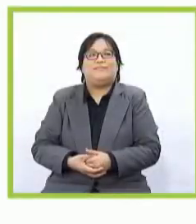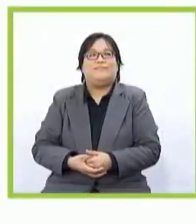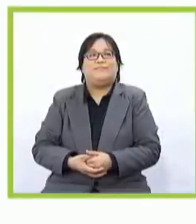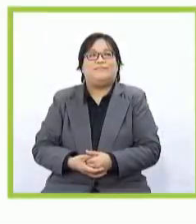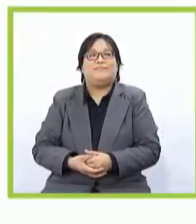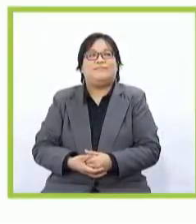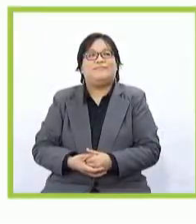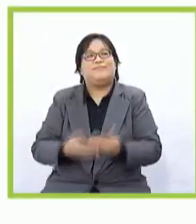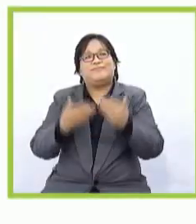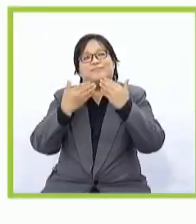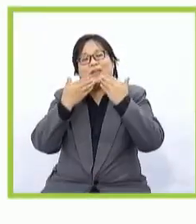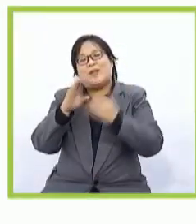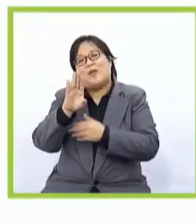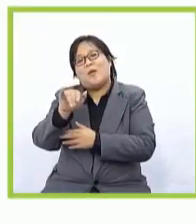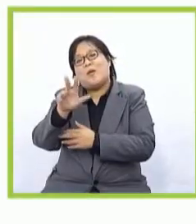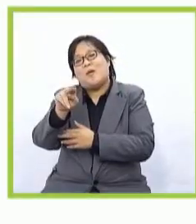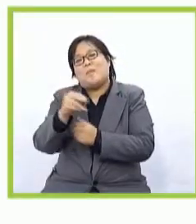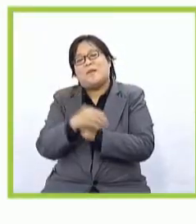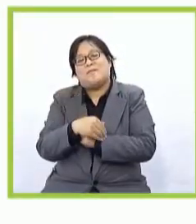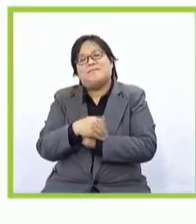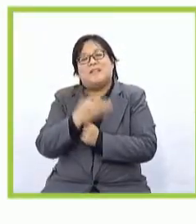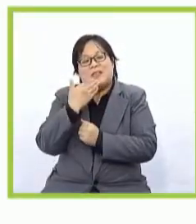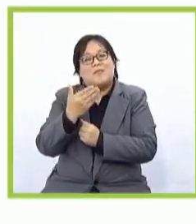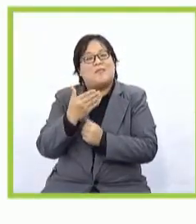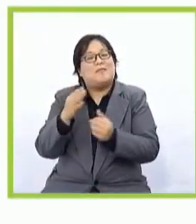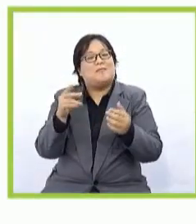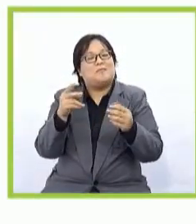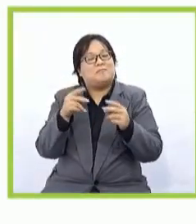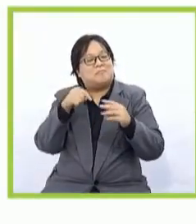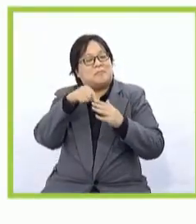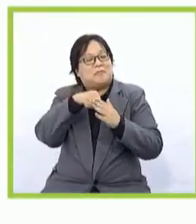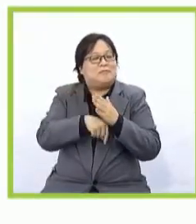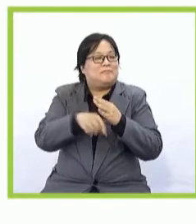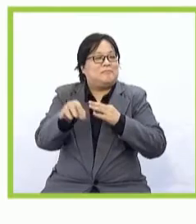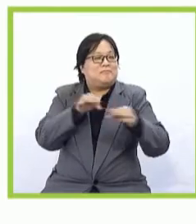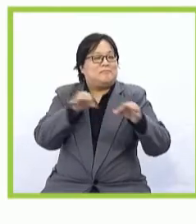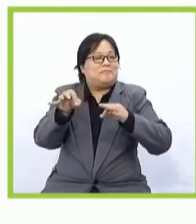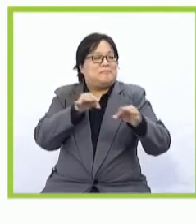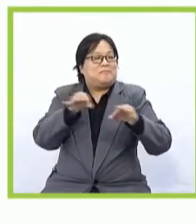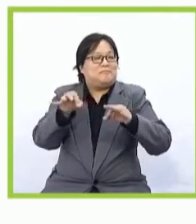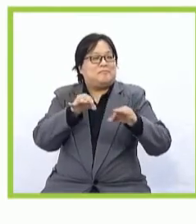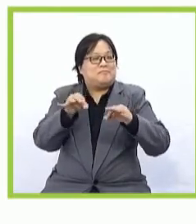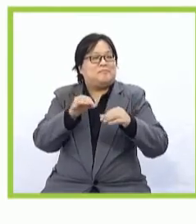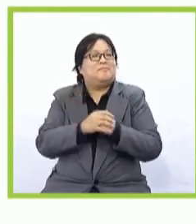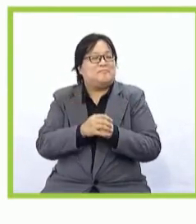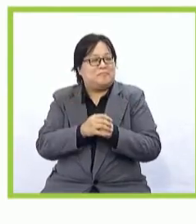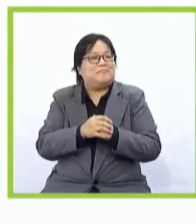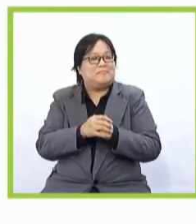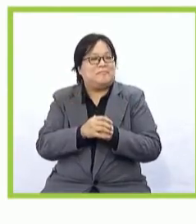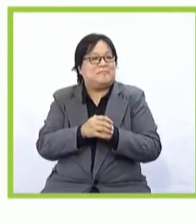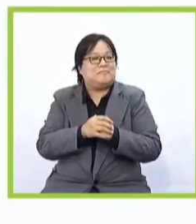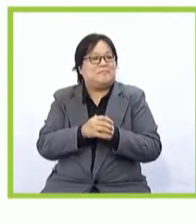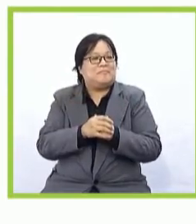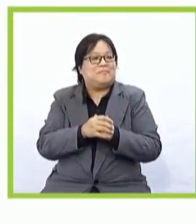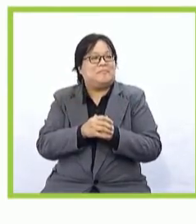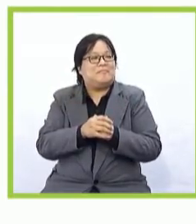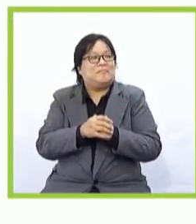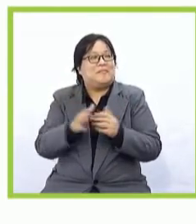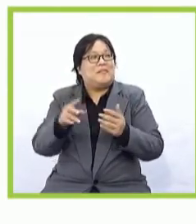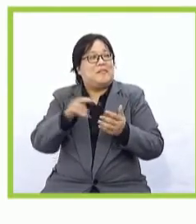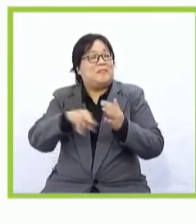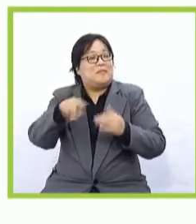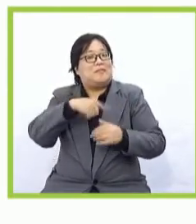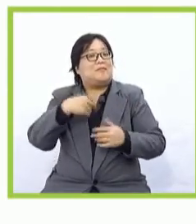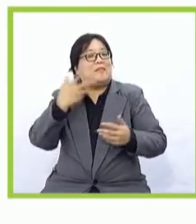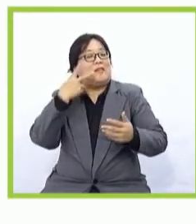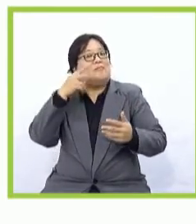Thank you, Ben. Thank you for your really, really insightful insightful foray into your book, and I have read